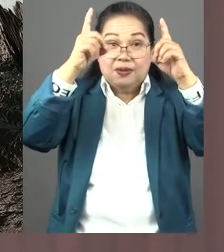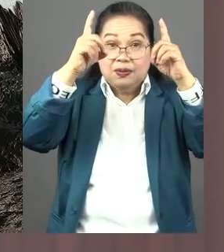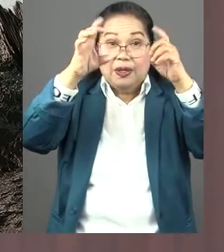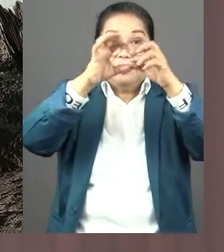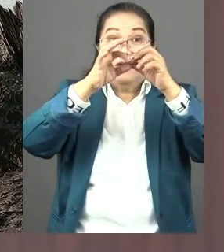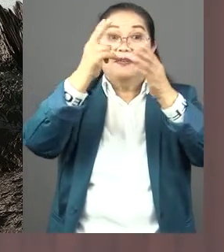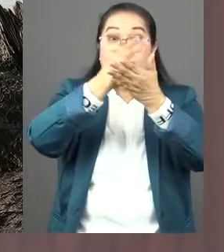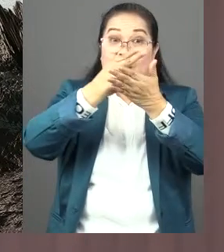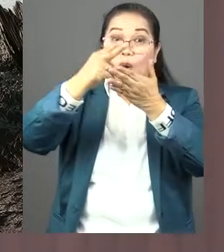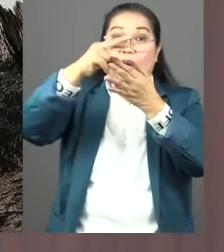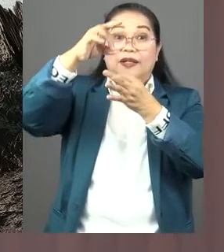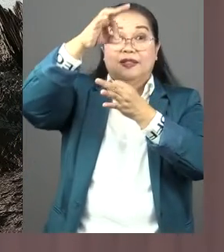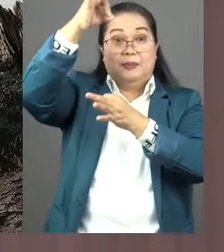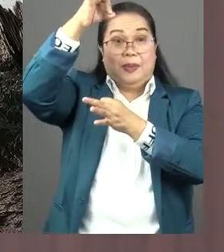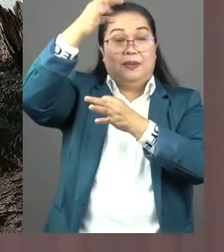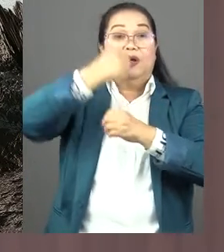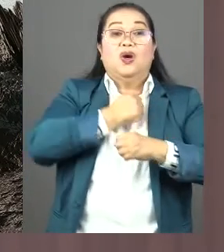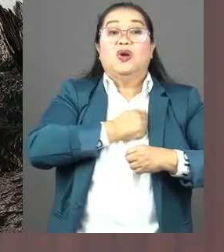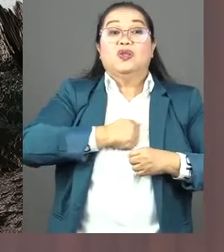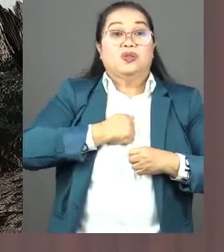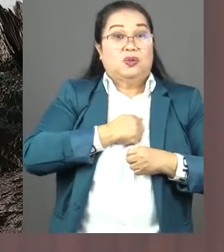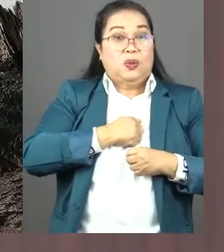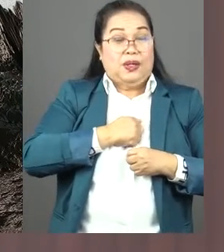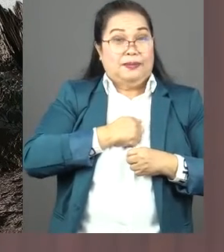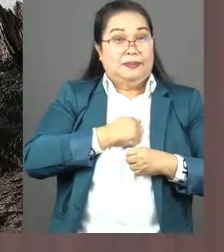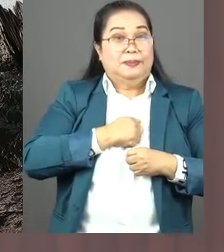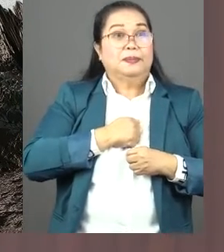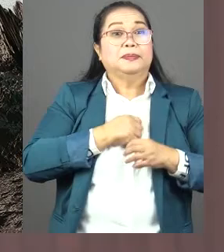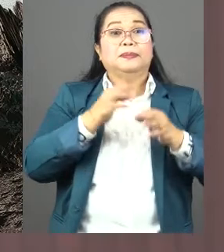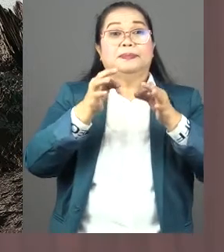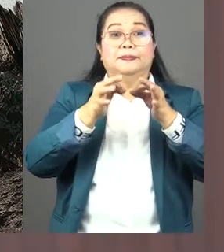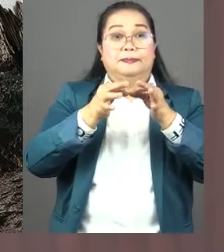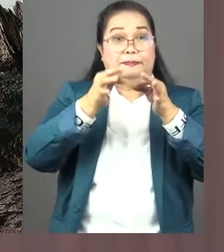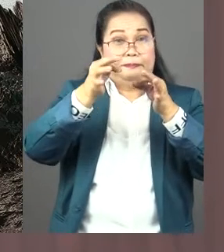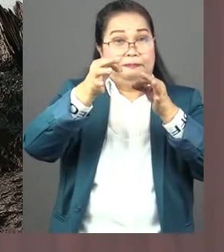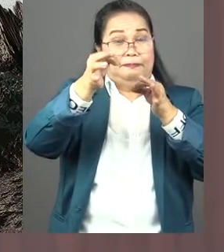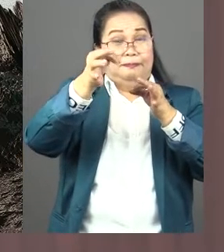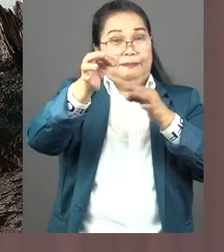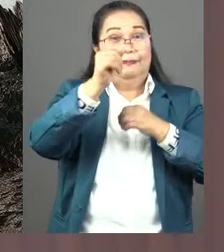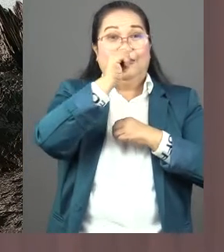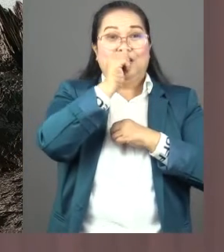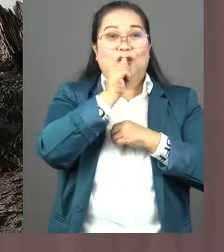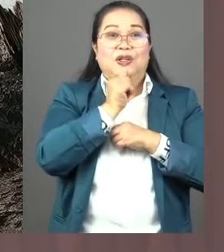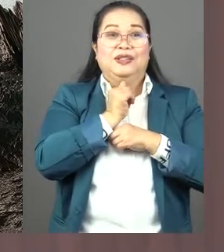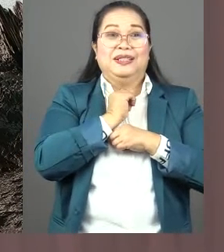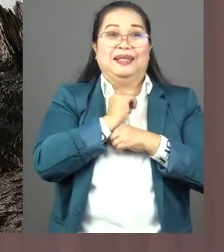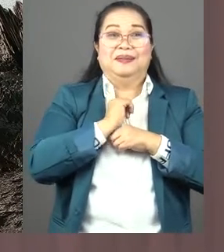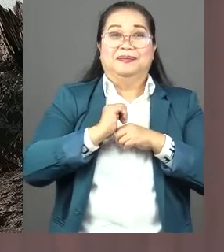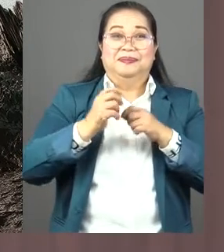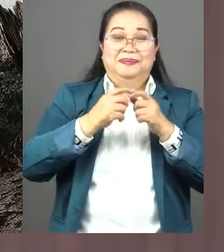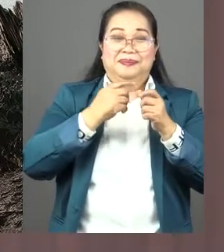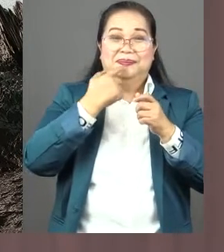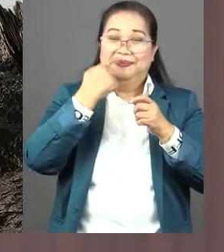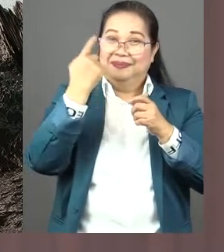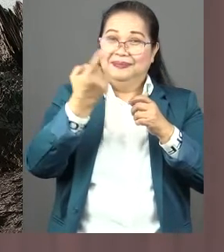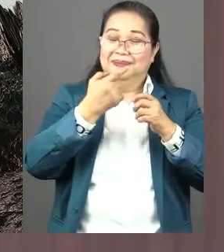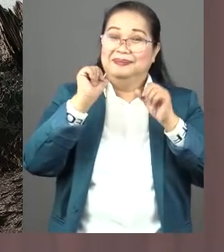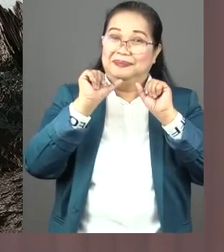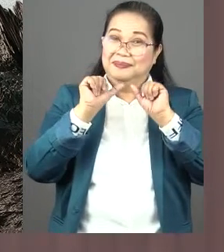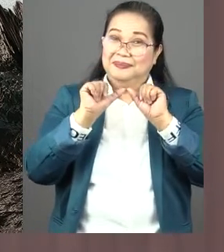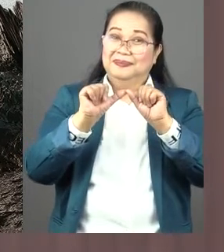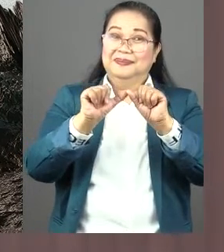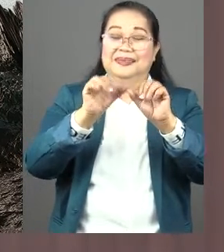Spirit. So I'm sorry, but it will take a little time. I hope you're patient with me. First, it is a